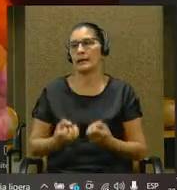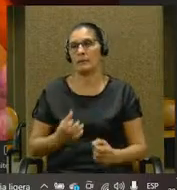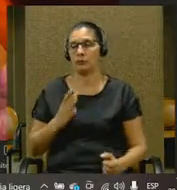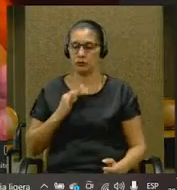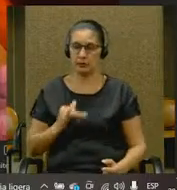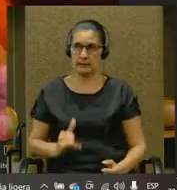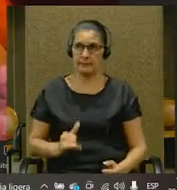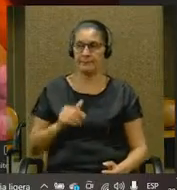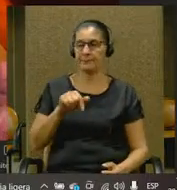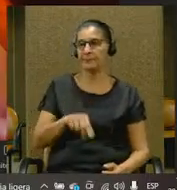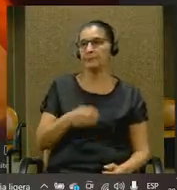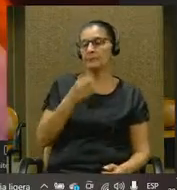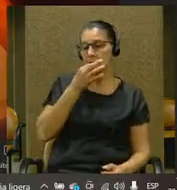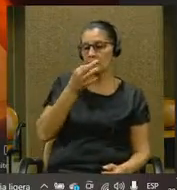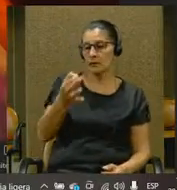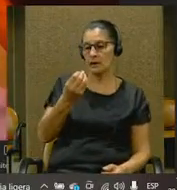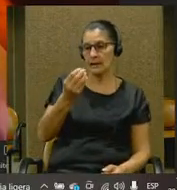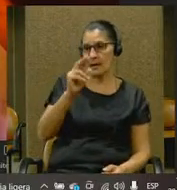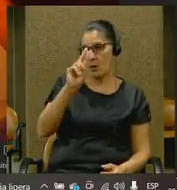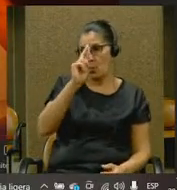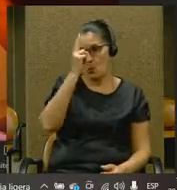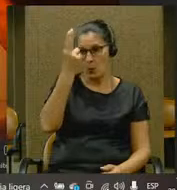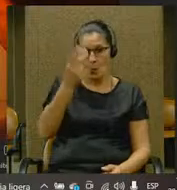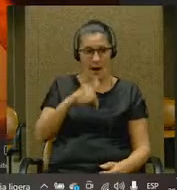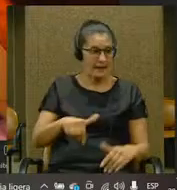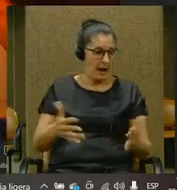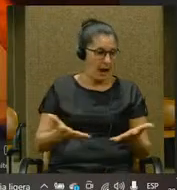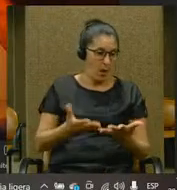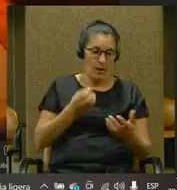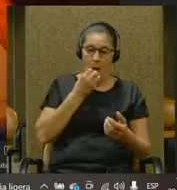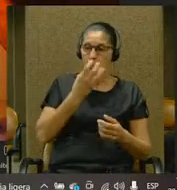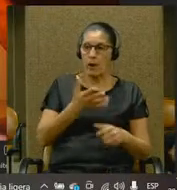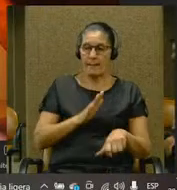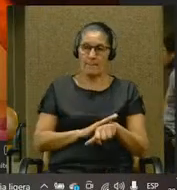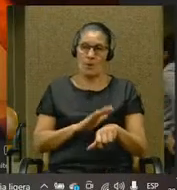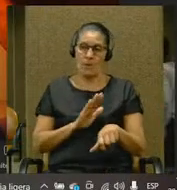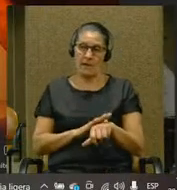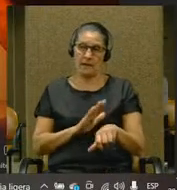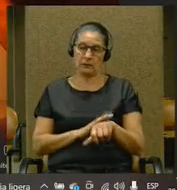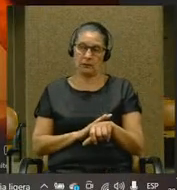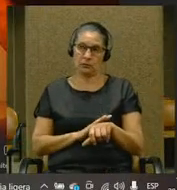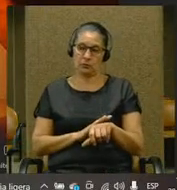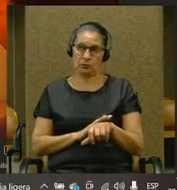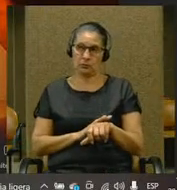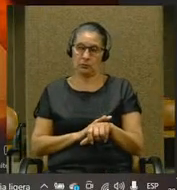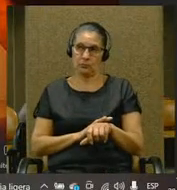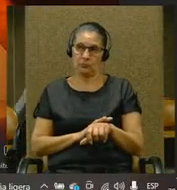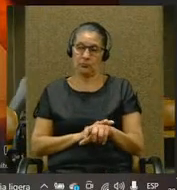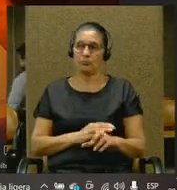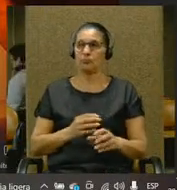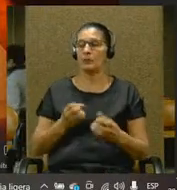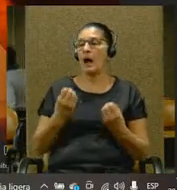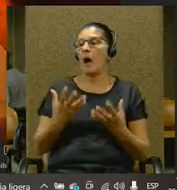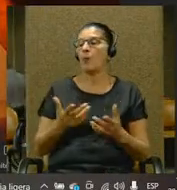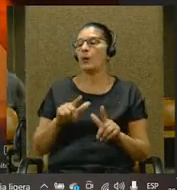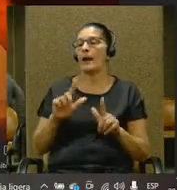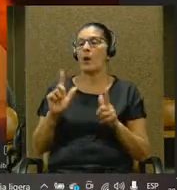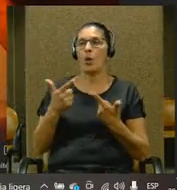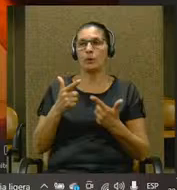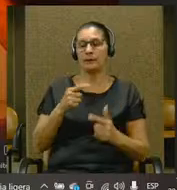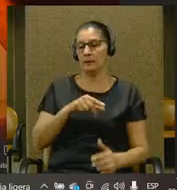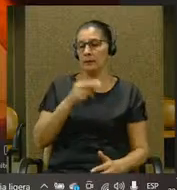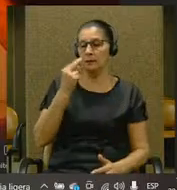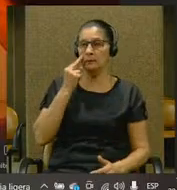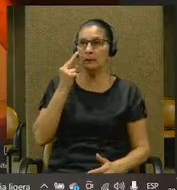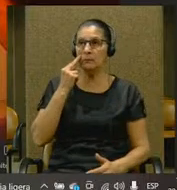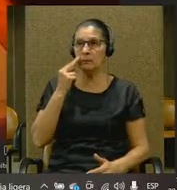good position right now, because my understanding is that Uruguay doesn't have much of an opioid issue, or for example, with heroin. And please correct me if I'm